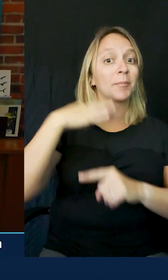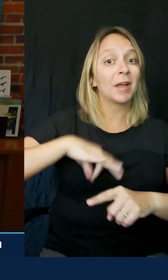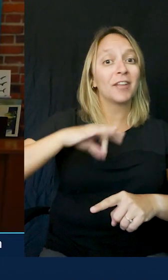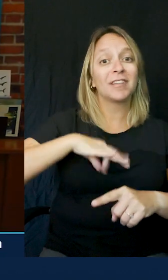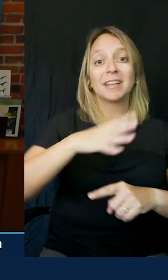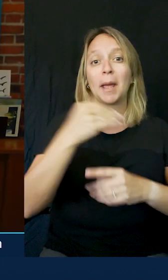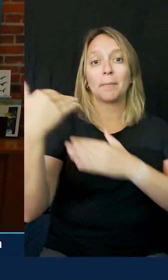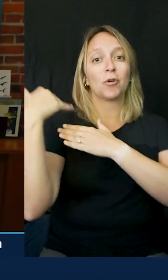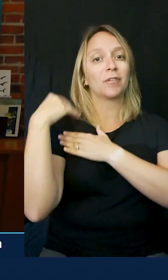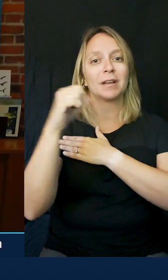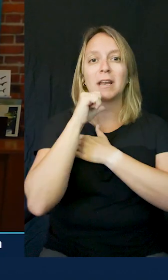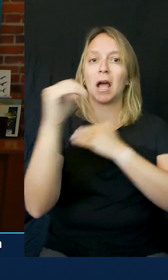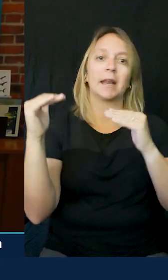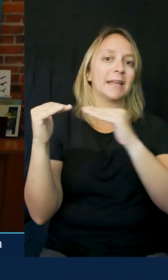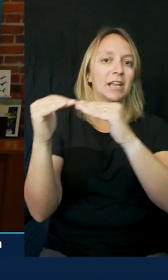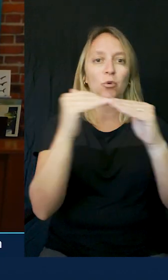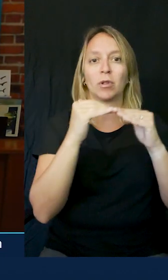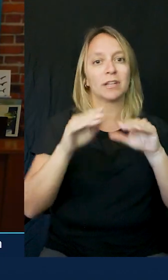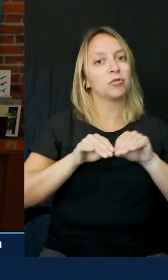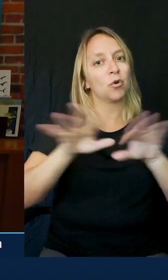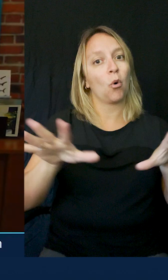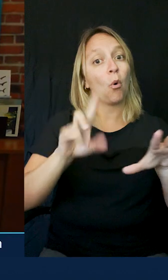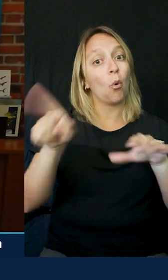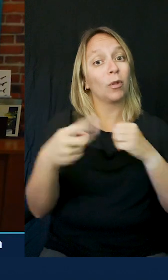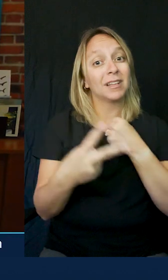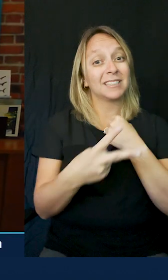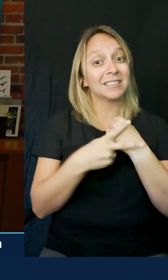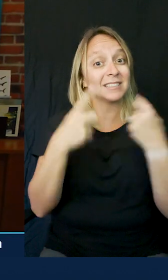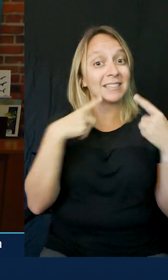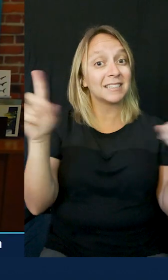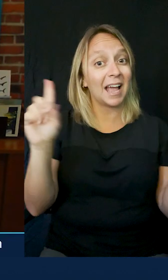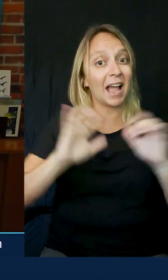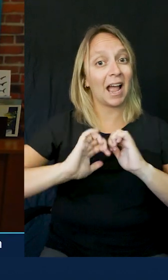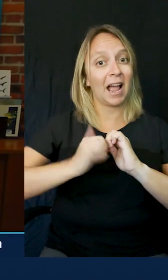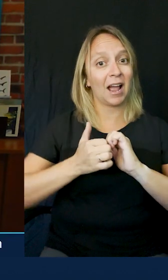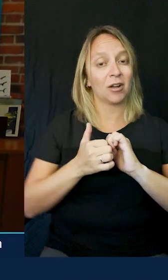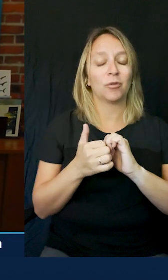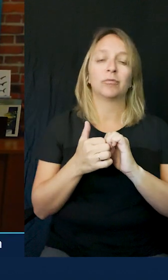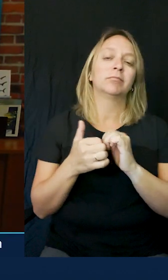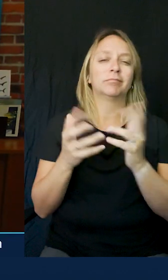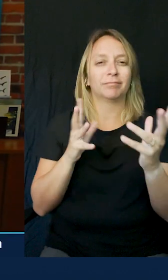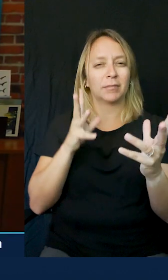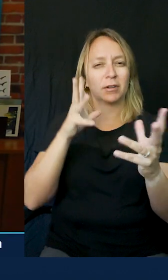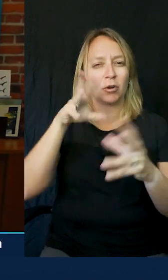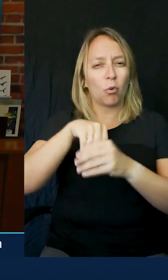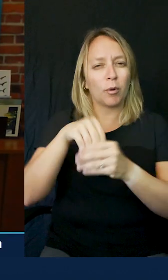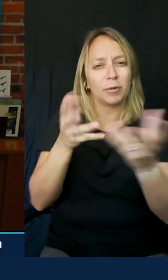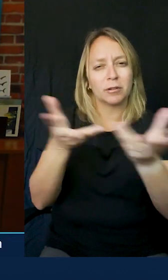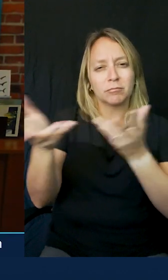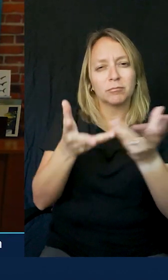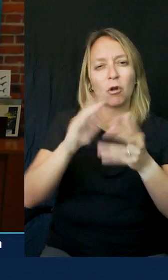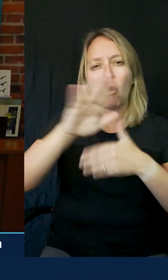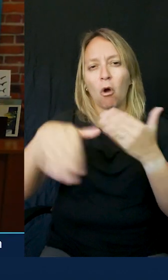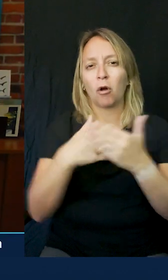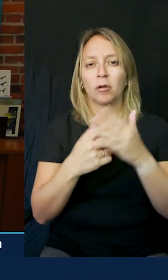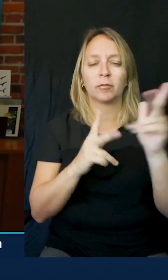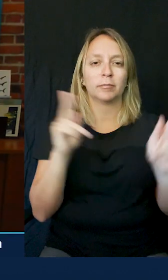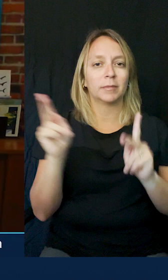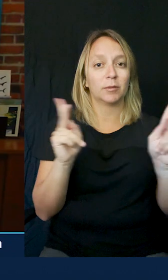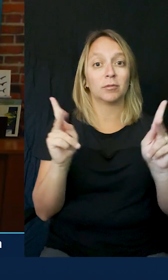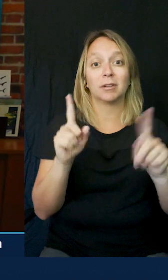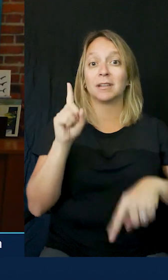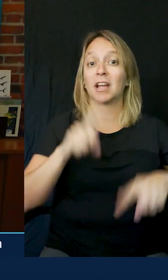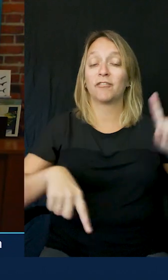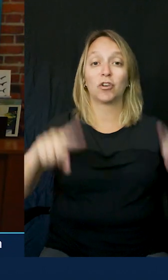equally distributed and will only have conservation success by incorporating the diverse work and perspectives of all people. Now, diversity makes